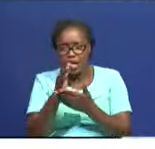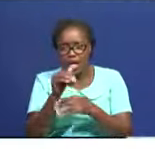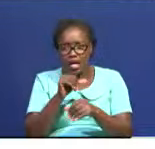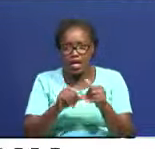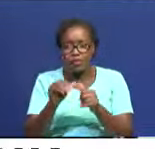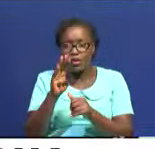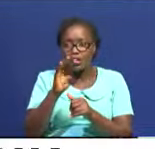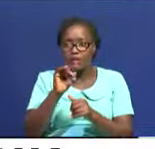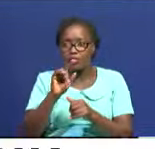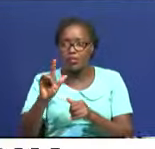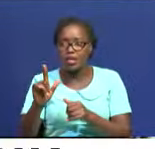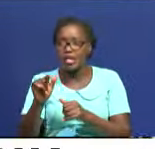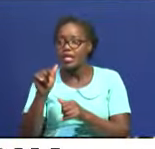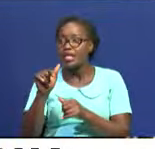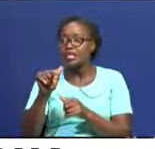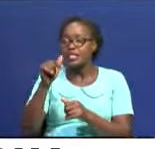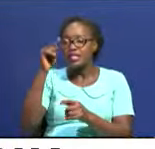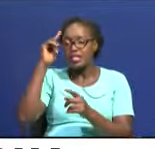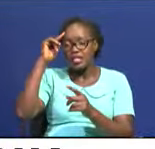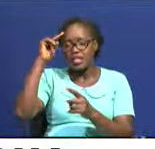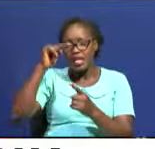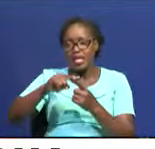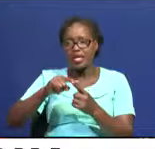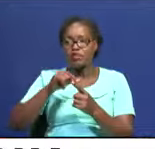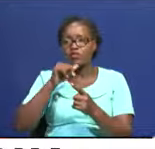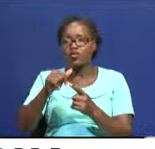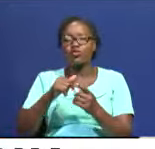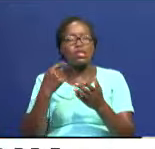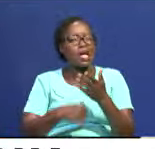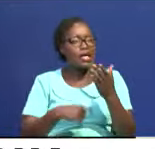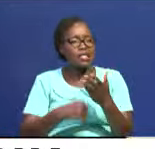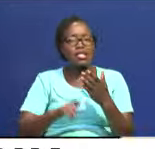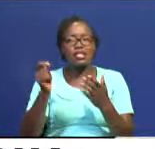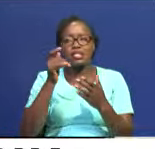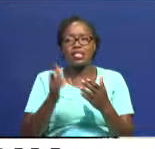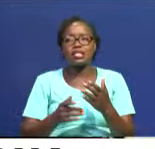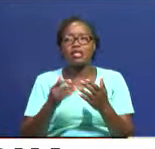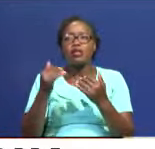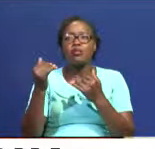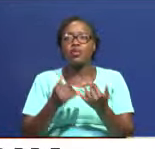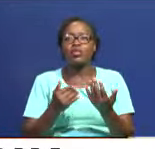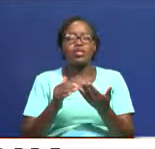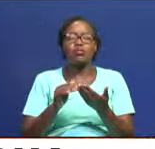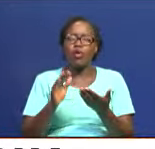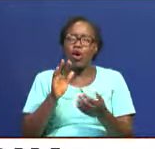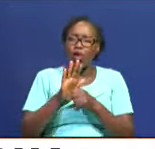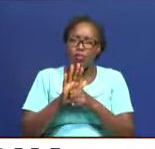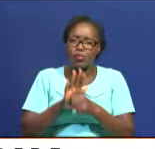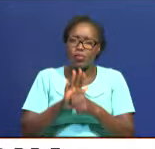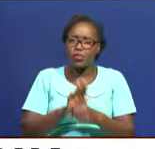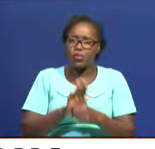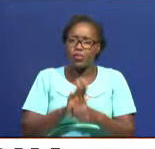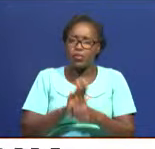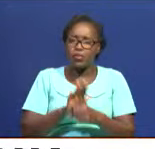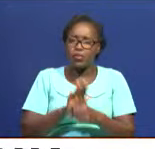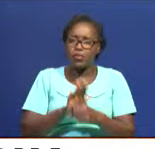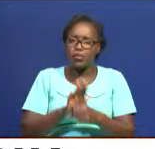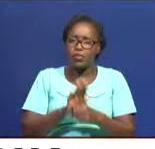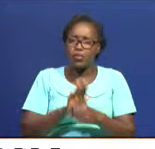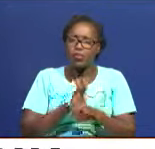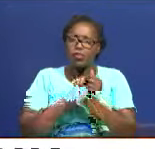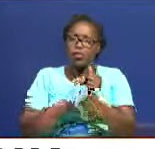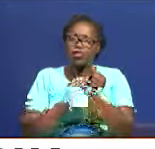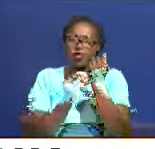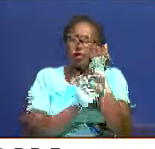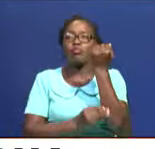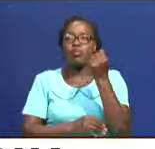huo. This bill seeks not only to overtax Kenyans, but also to promote oppression, which generally